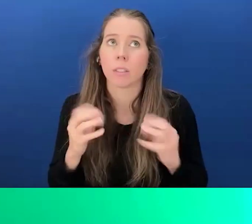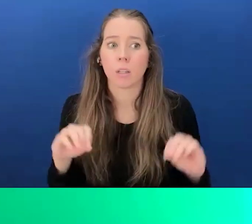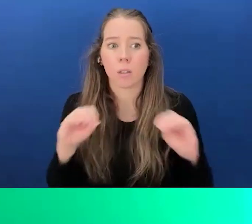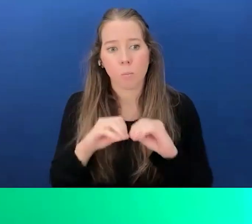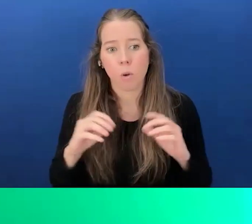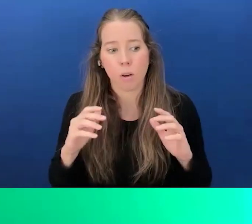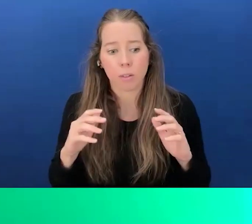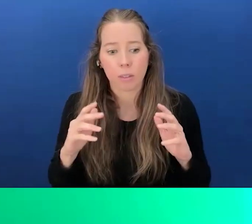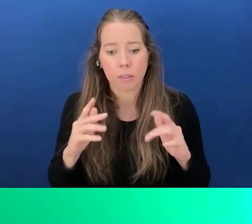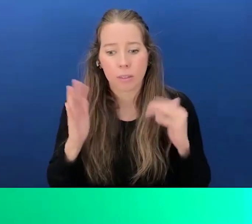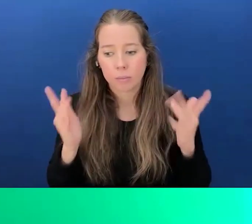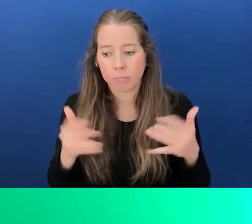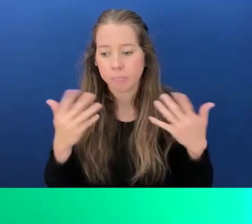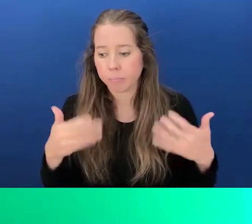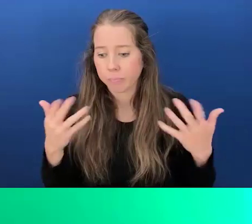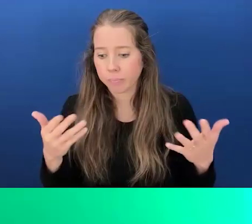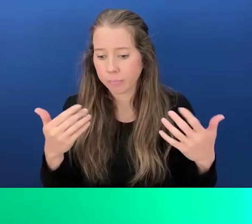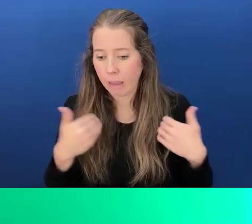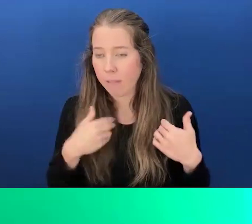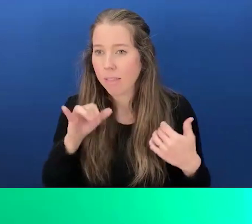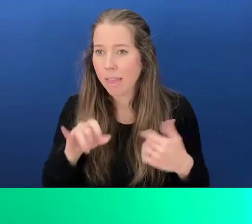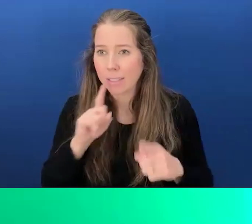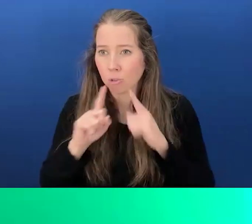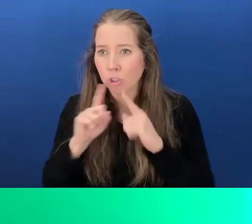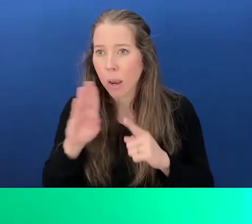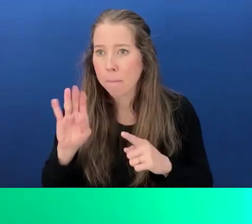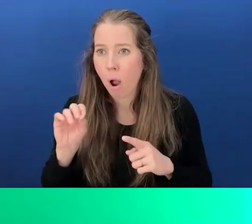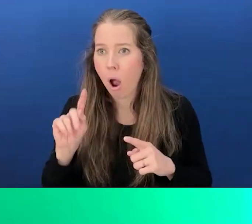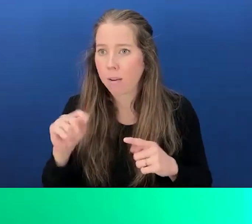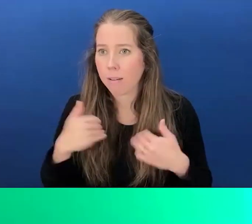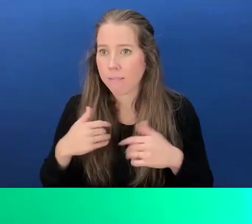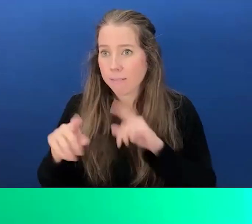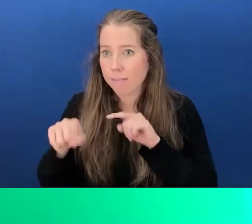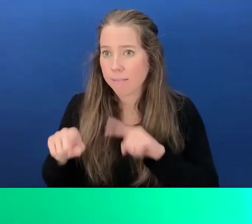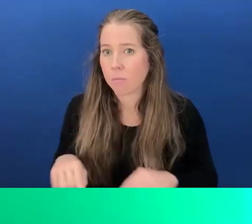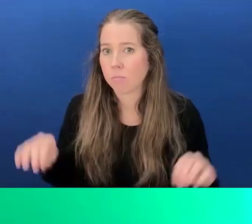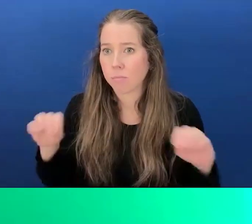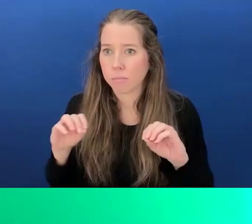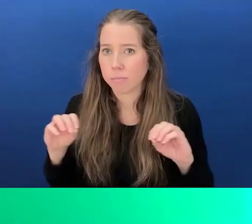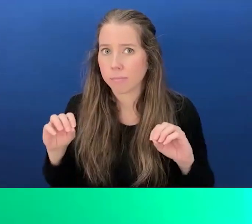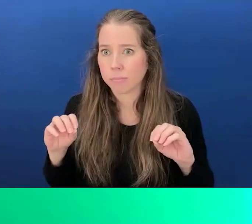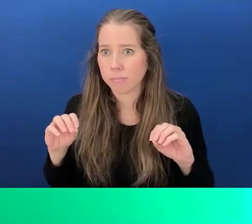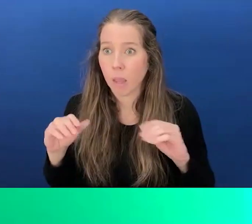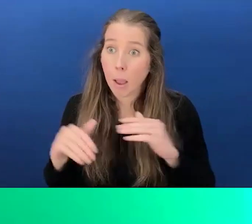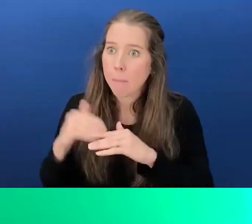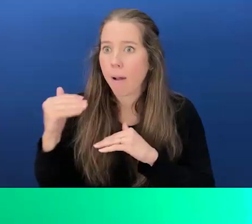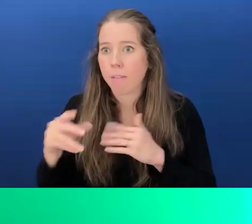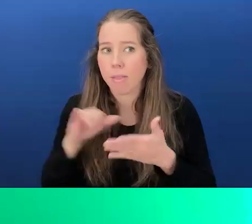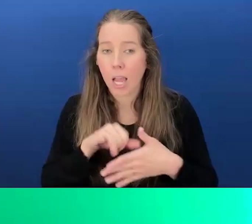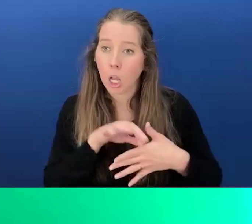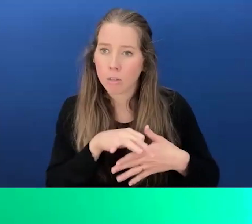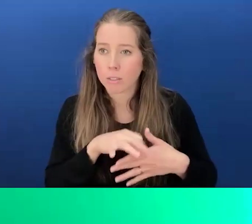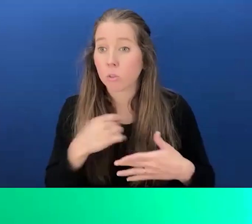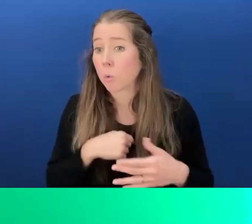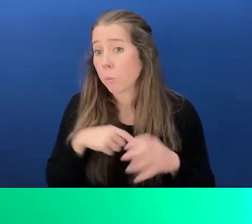it have the chatbot give answers that are beyond the context there. So we